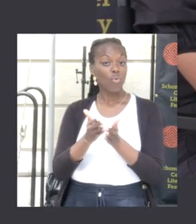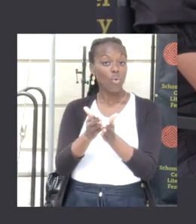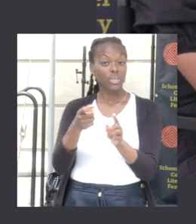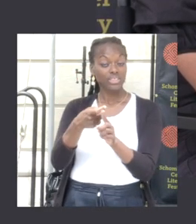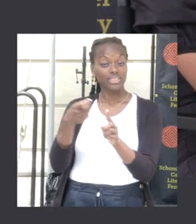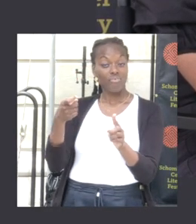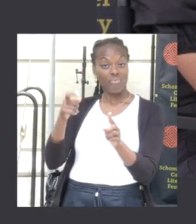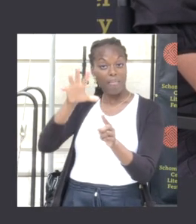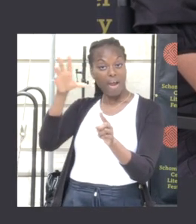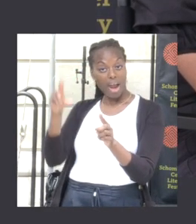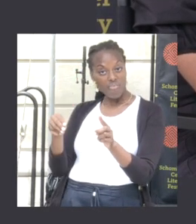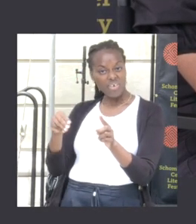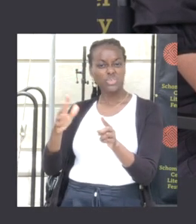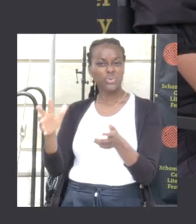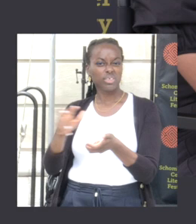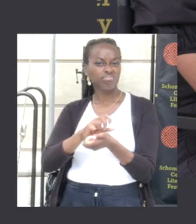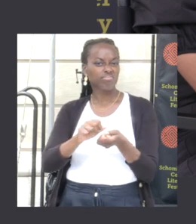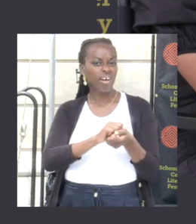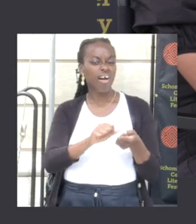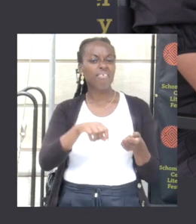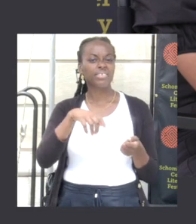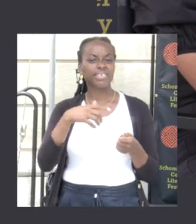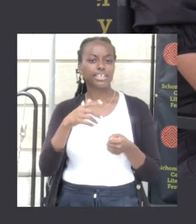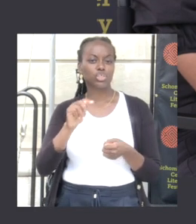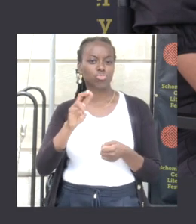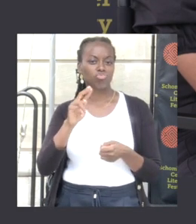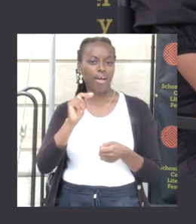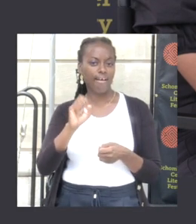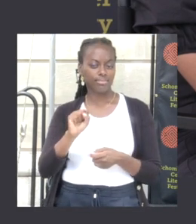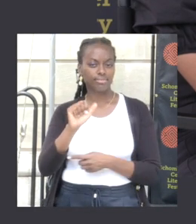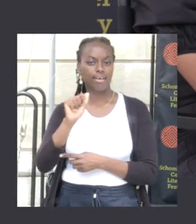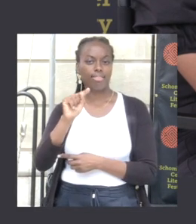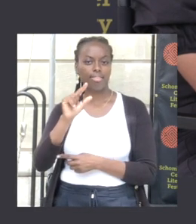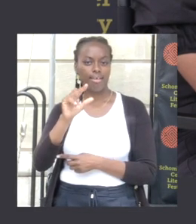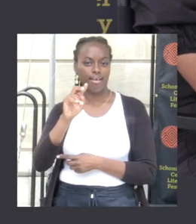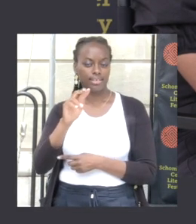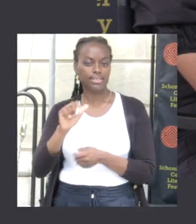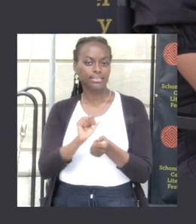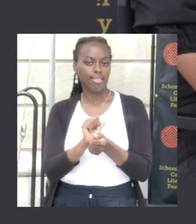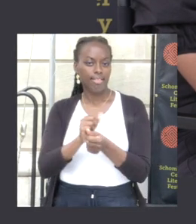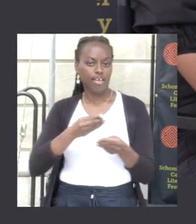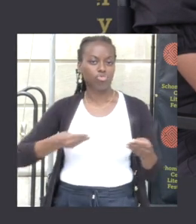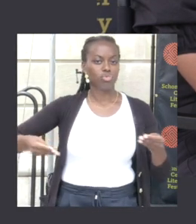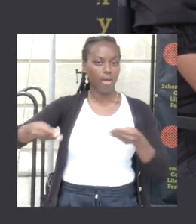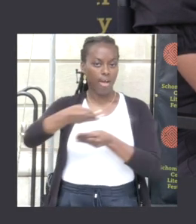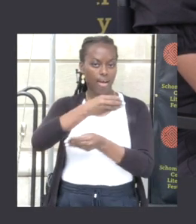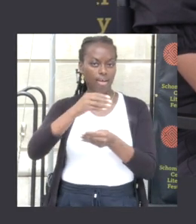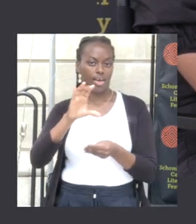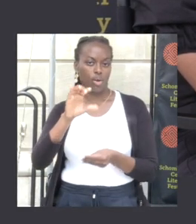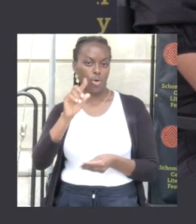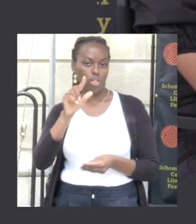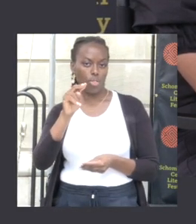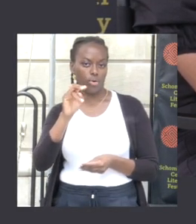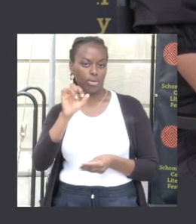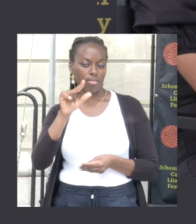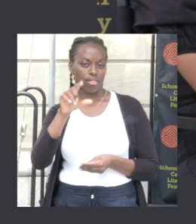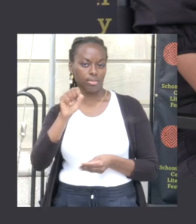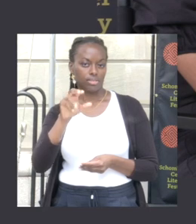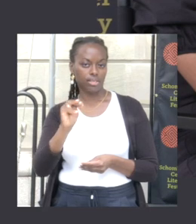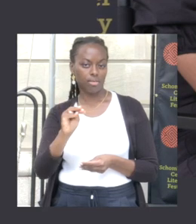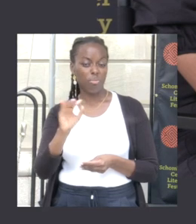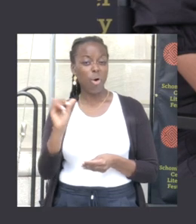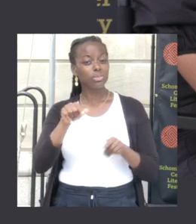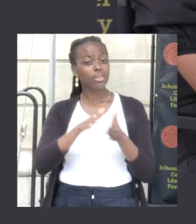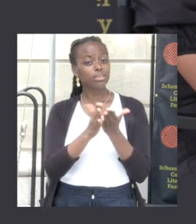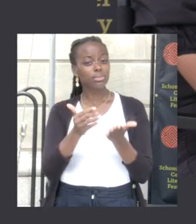slave trade and colonialism. This collection also urges us to stop and dive deeply into the politics of pleasure